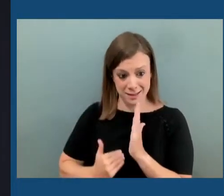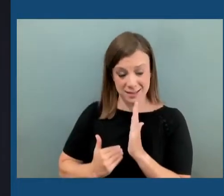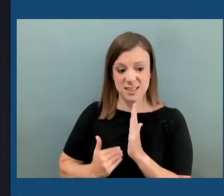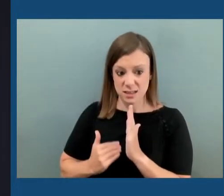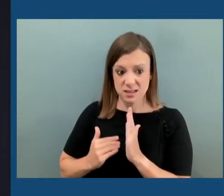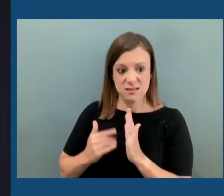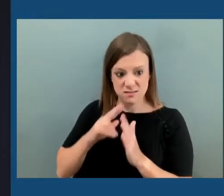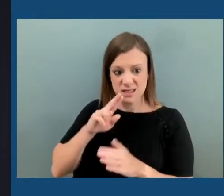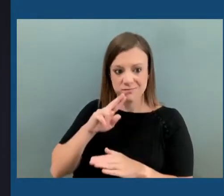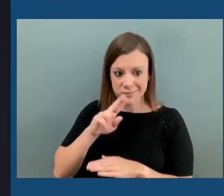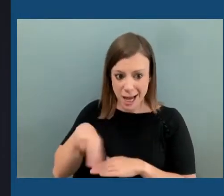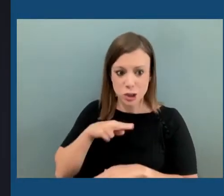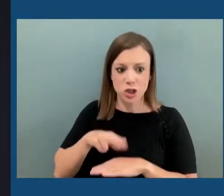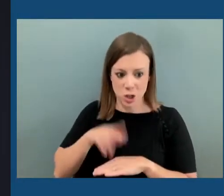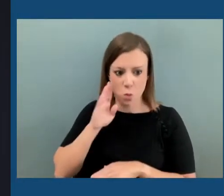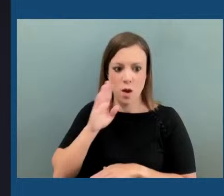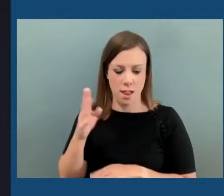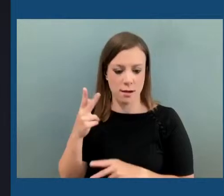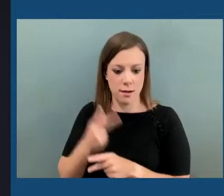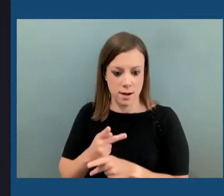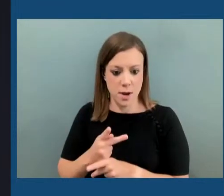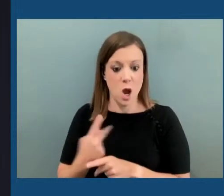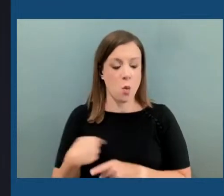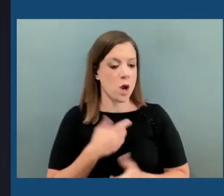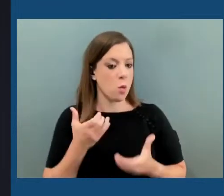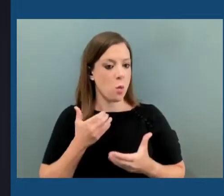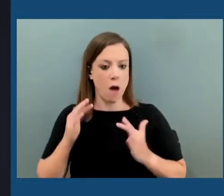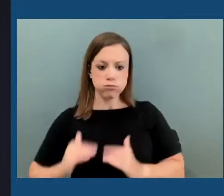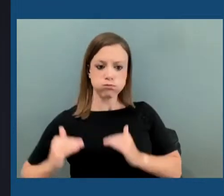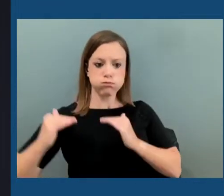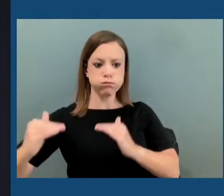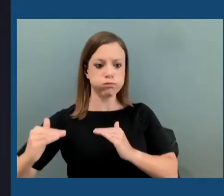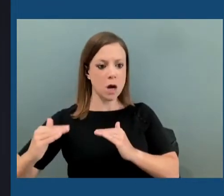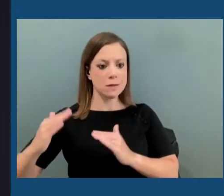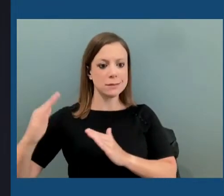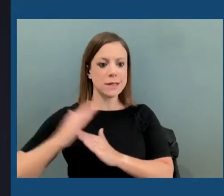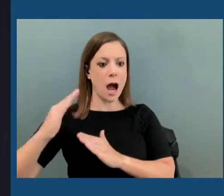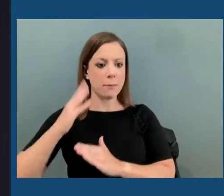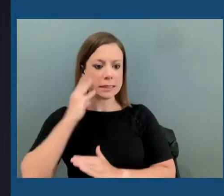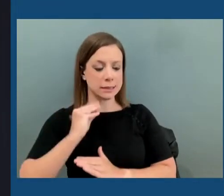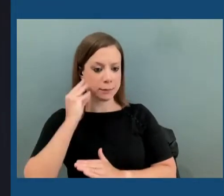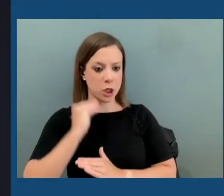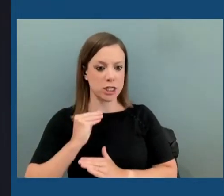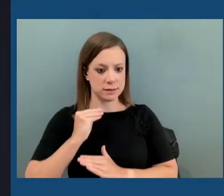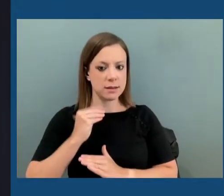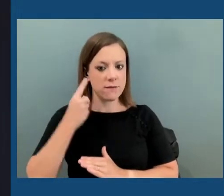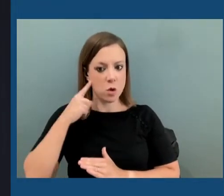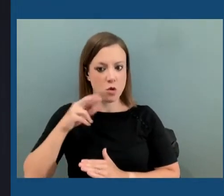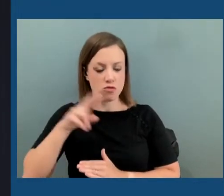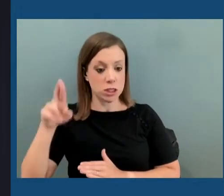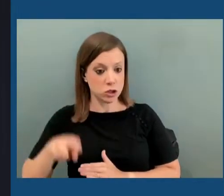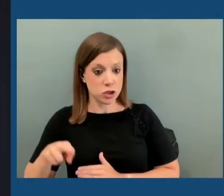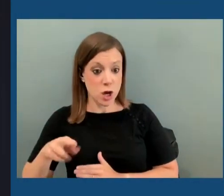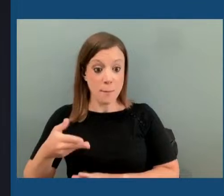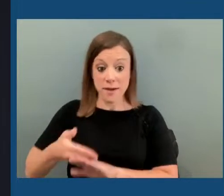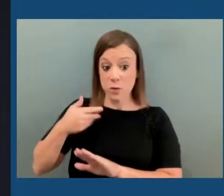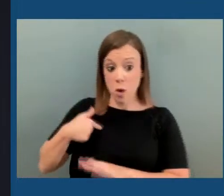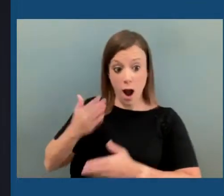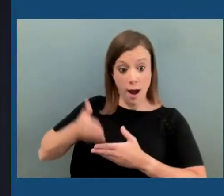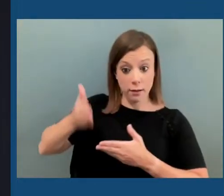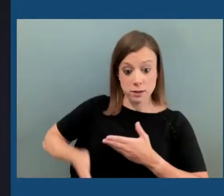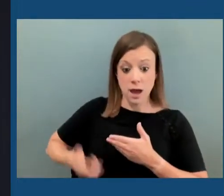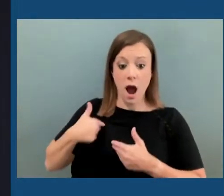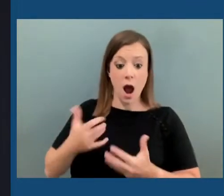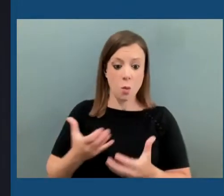traveling experience to and from Rochester. And so before I close, I also want to thank the men and the women of the Rochester building